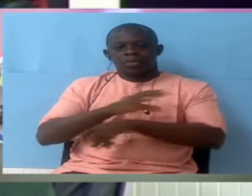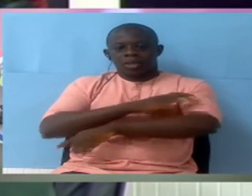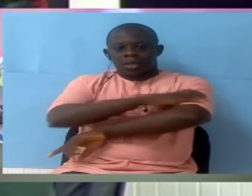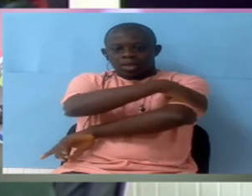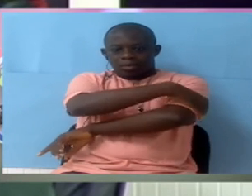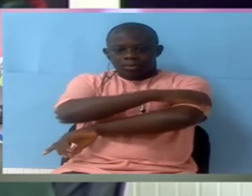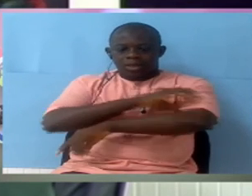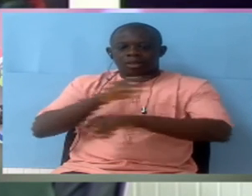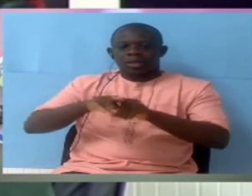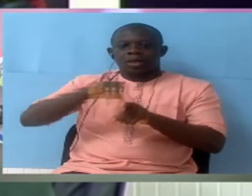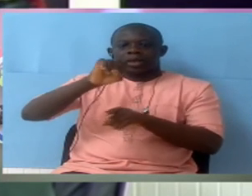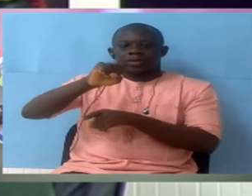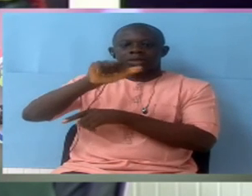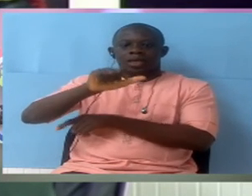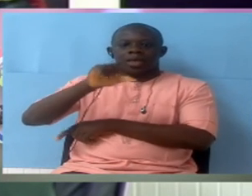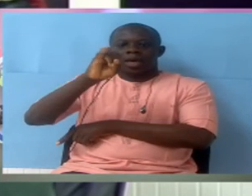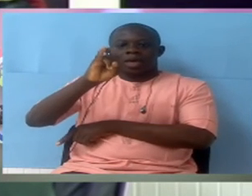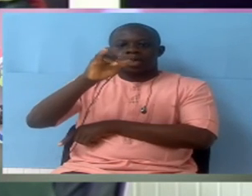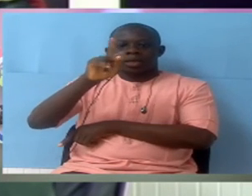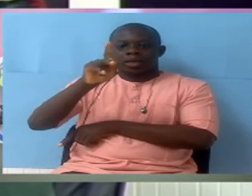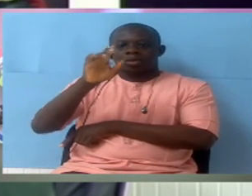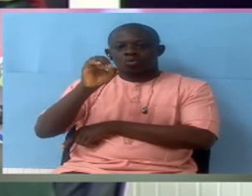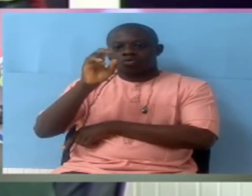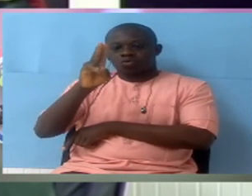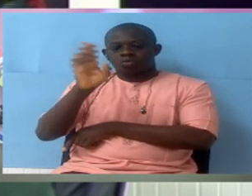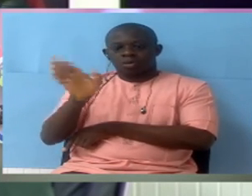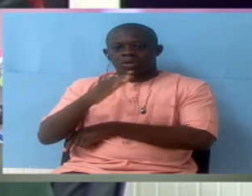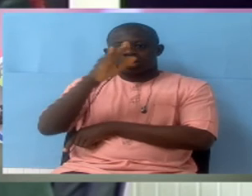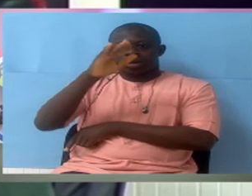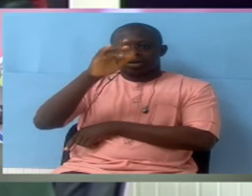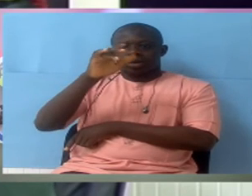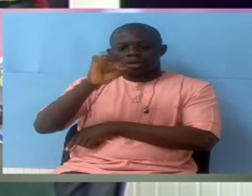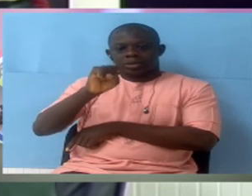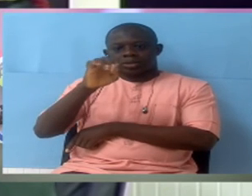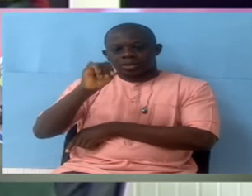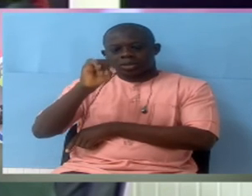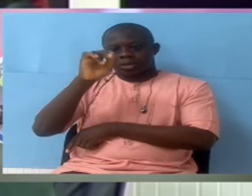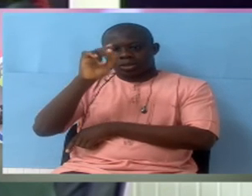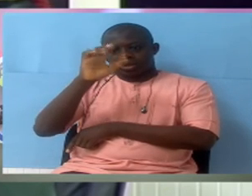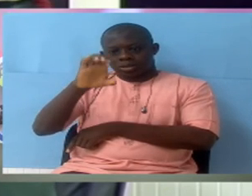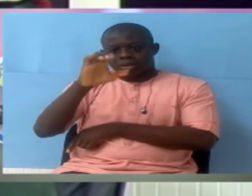Sehu Sekan. Ku ñu wax Captain Sehu Sekan. And